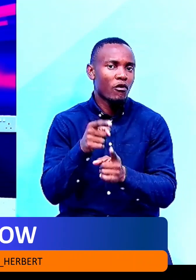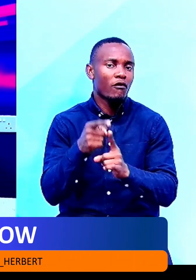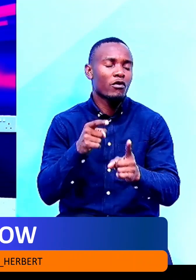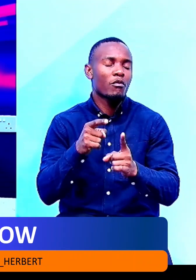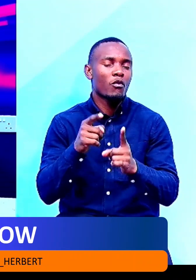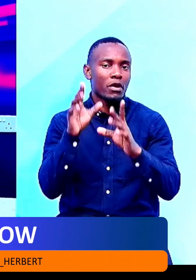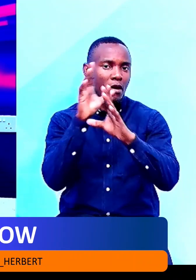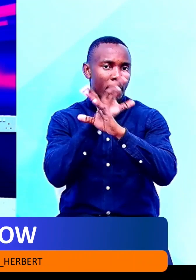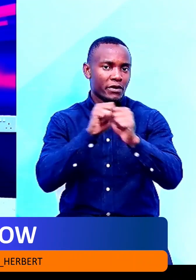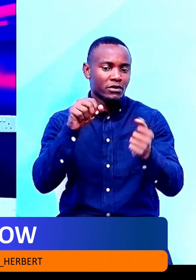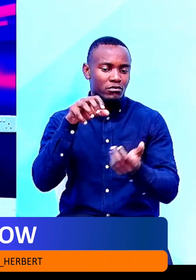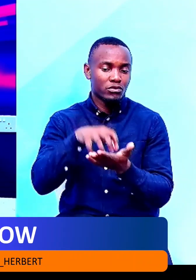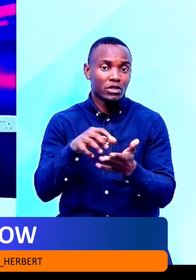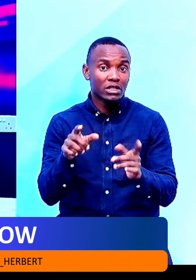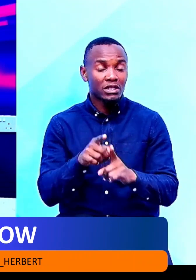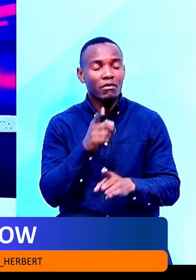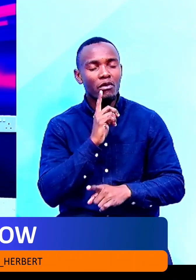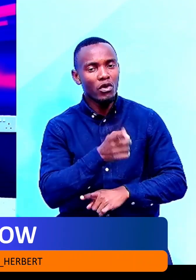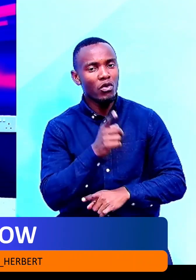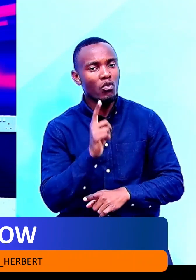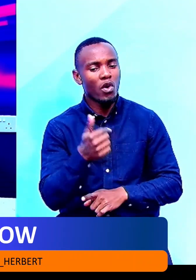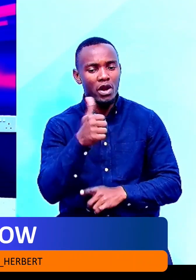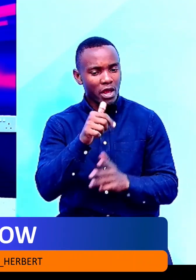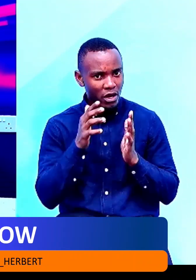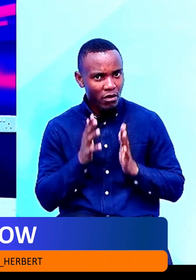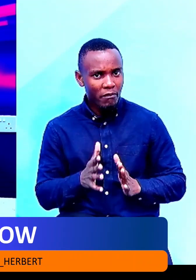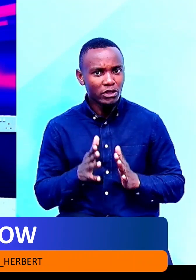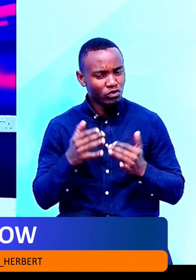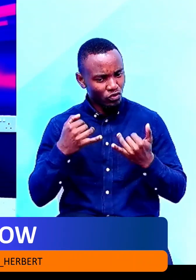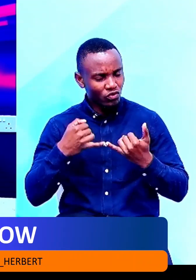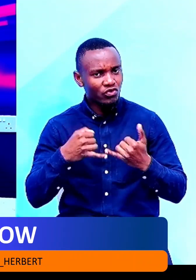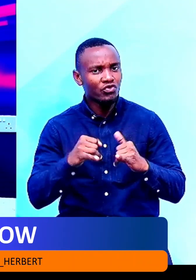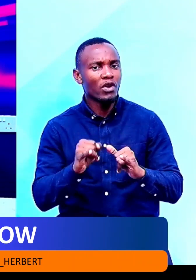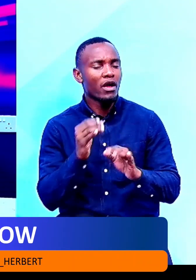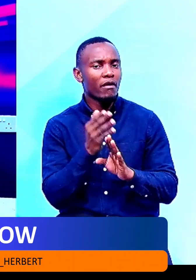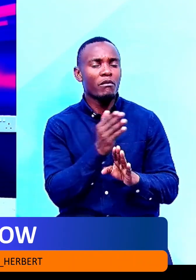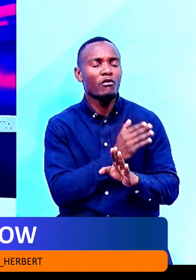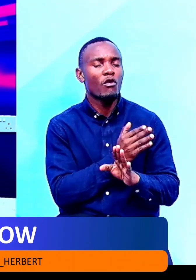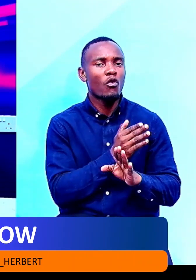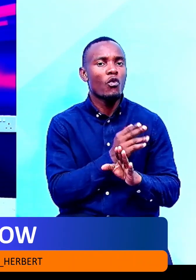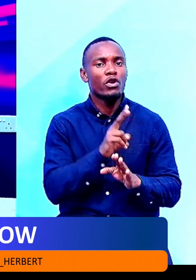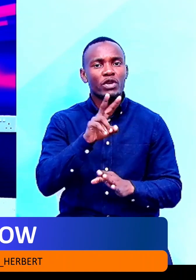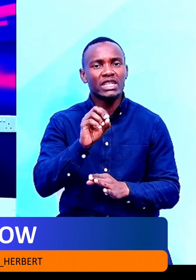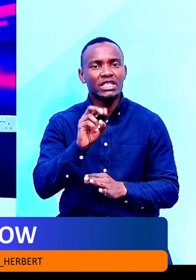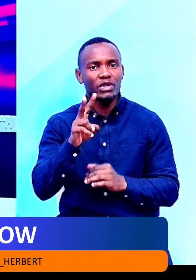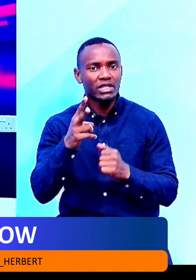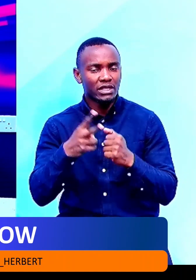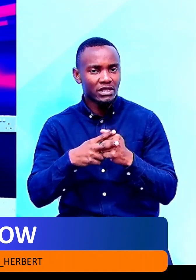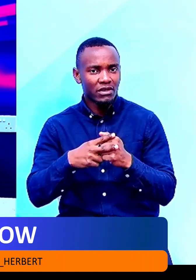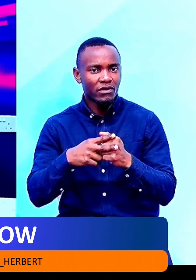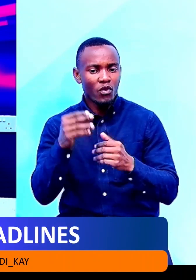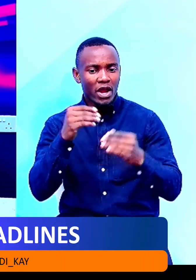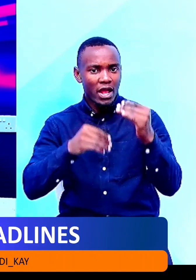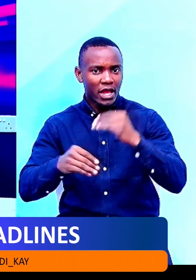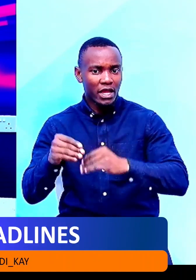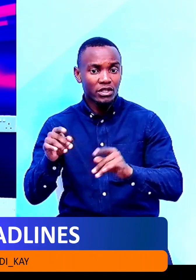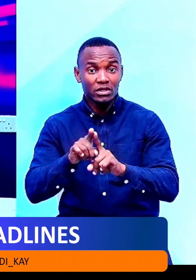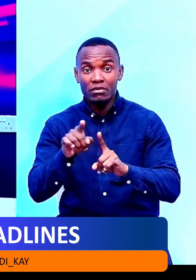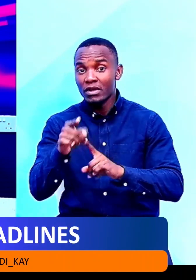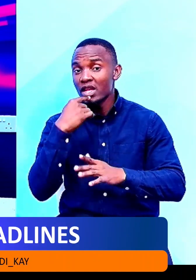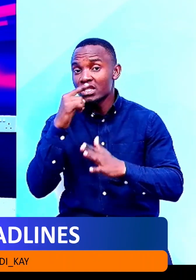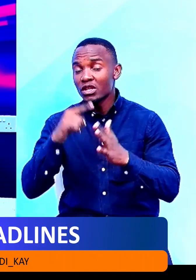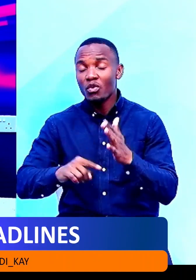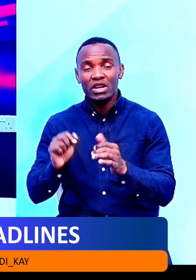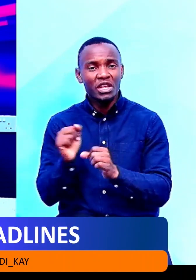to attempt the move before the 2027 general election, noting that he can no longer maintain his silence